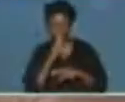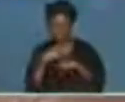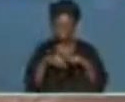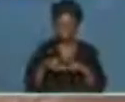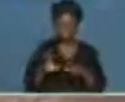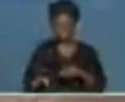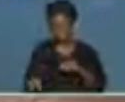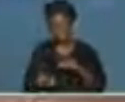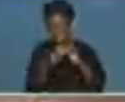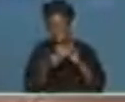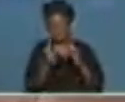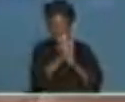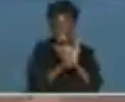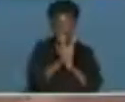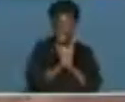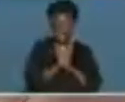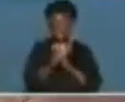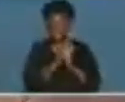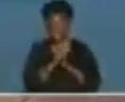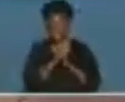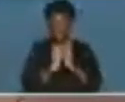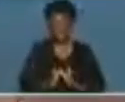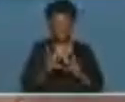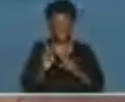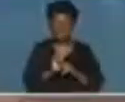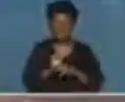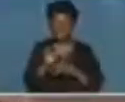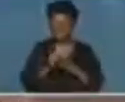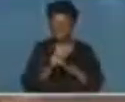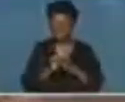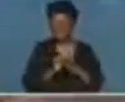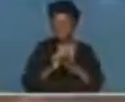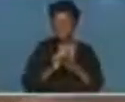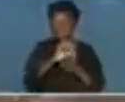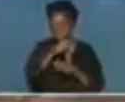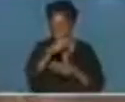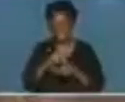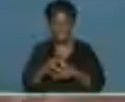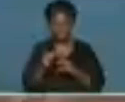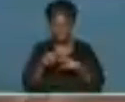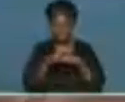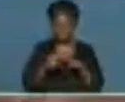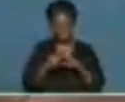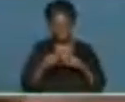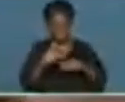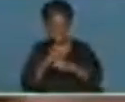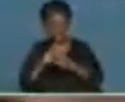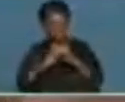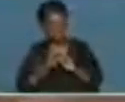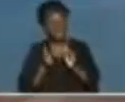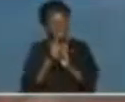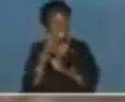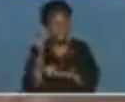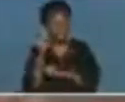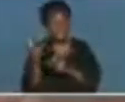traffickers use those platforms to befriend them. You know, they would use the personal information that is online, and,